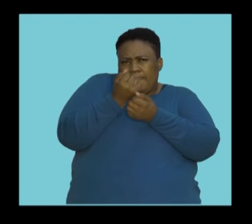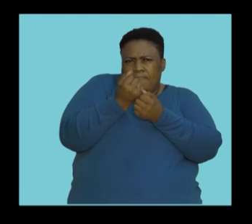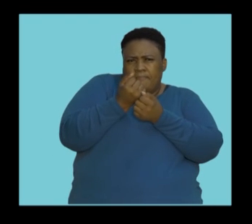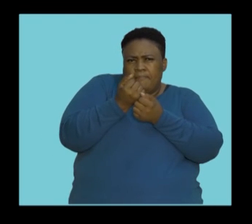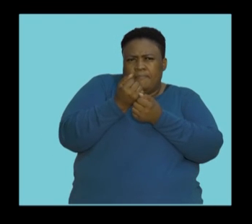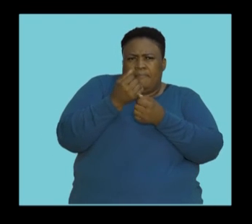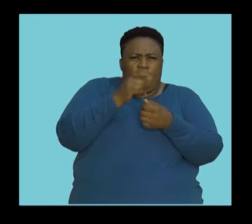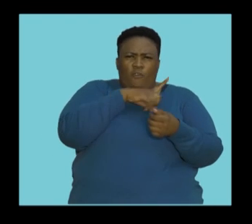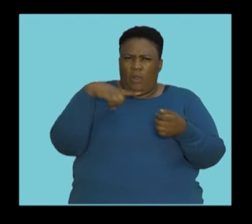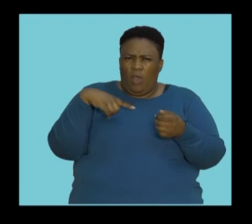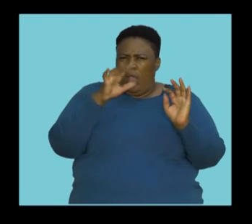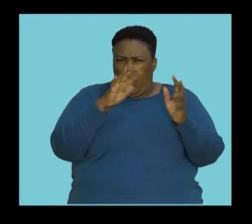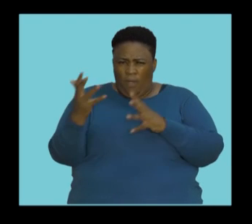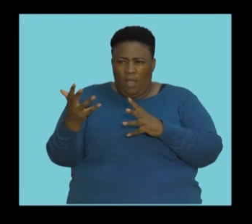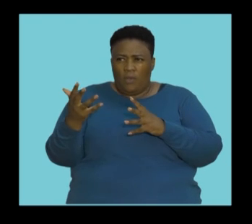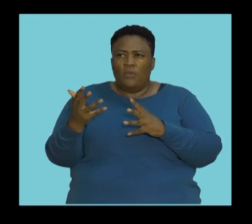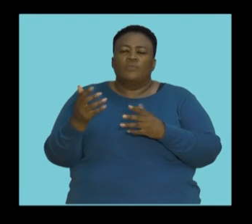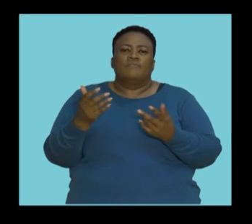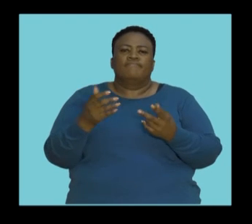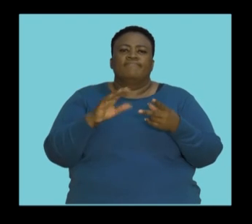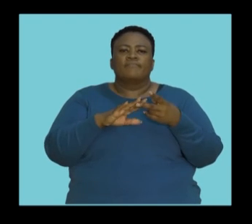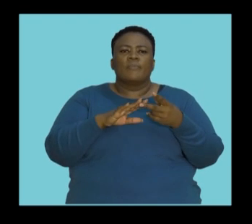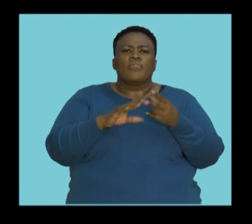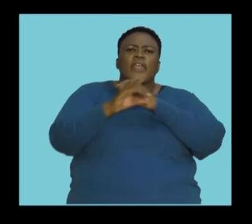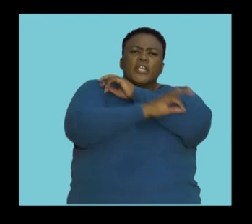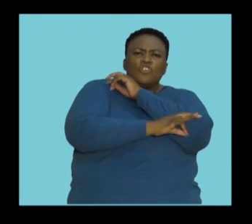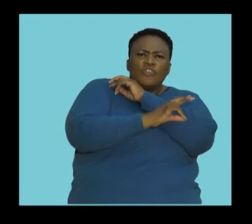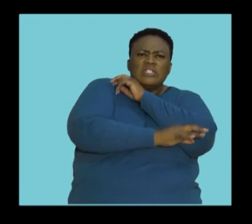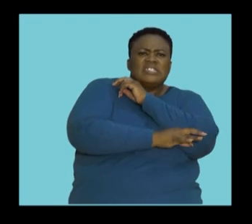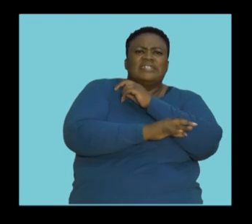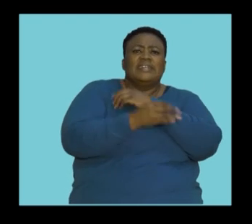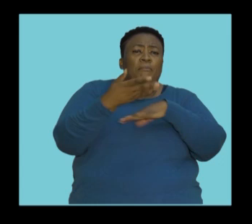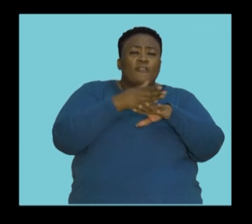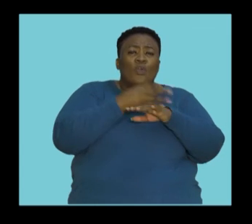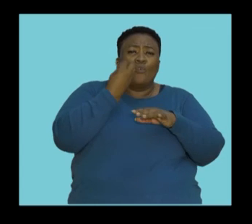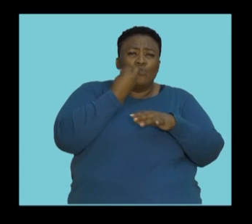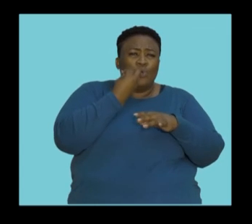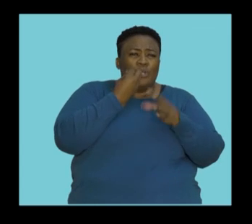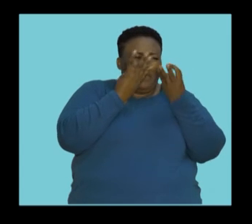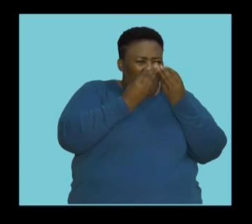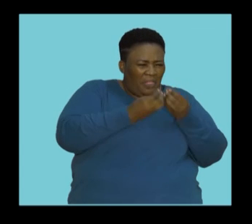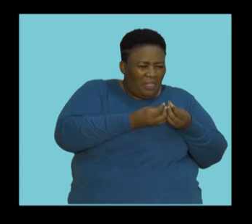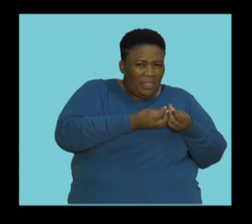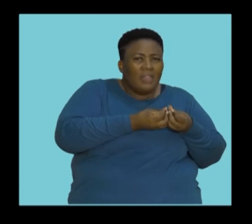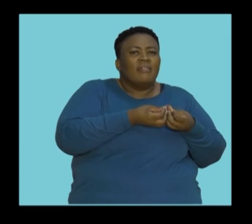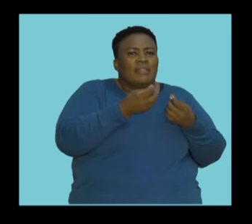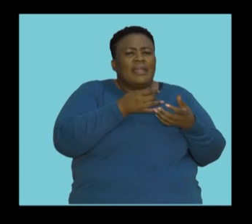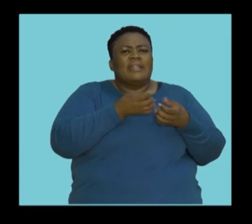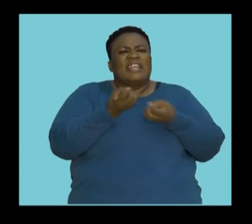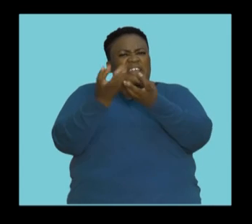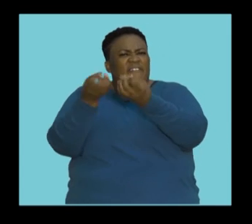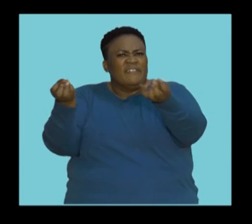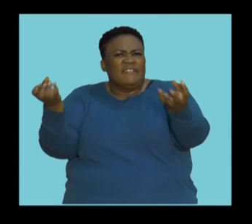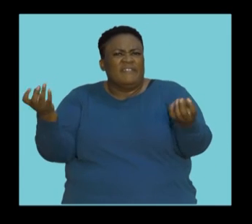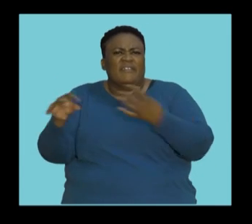turn that will reduce the loss of food. Charity. Give away food before it expires. So ensure